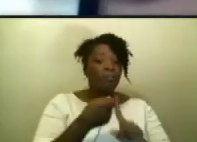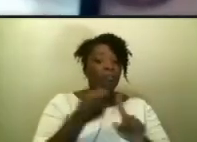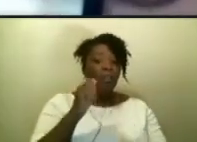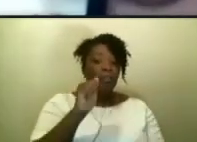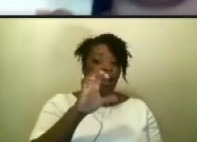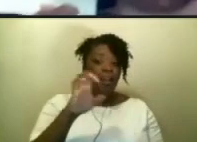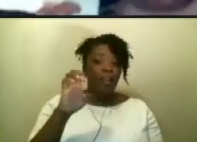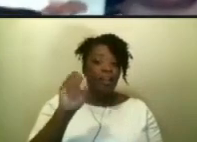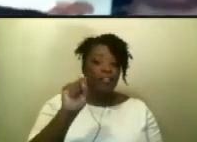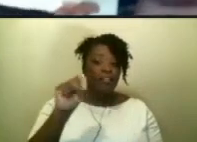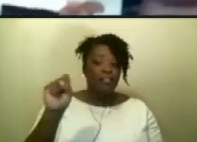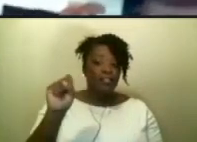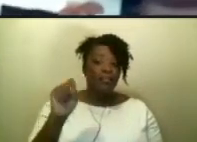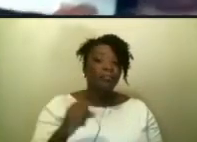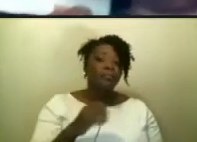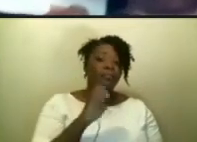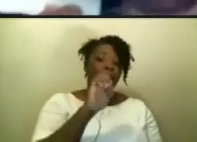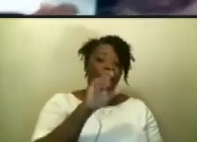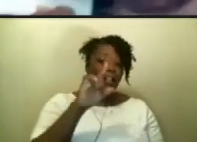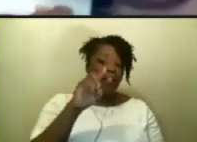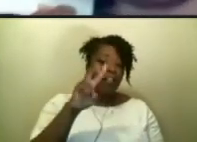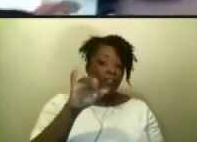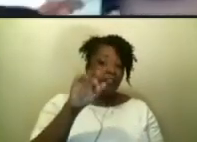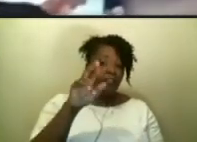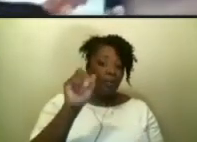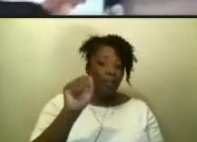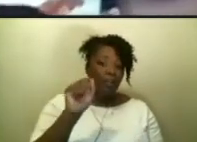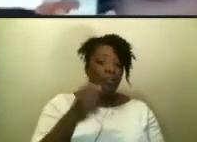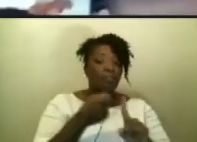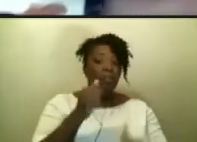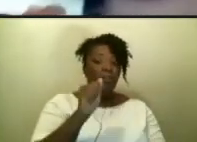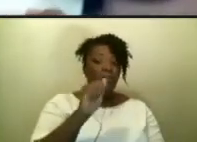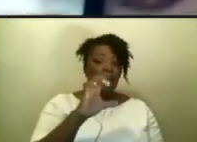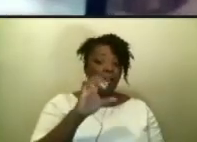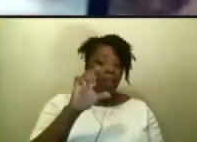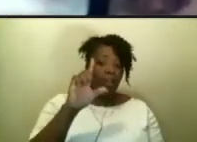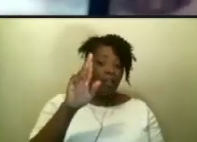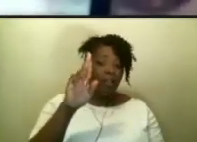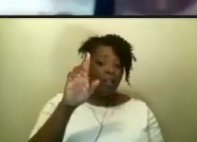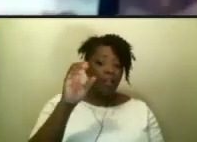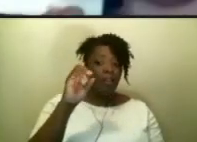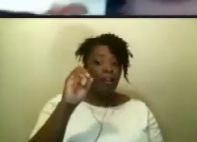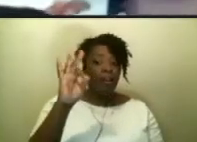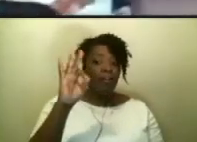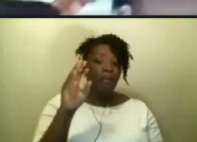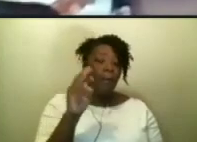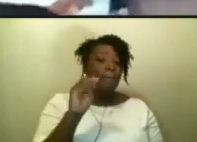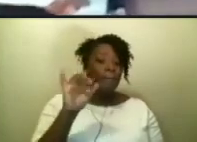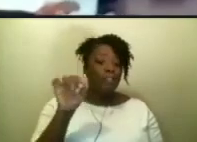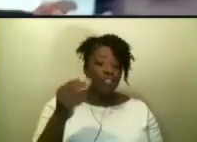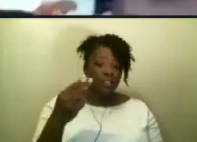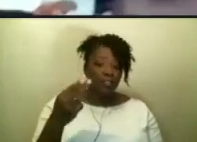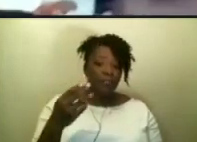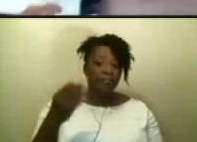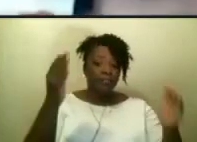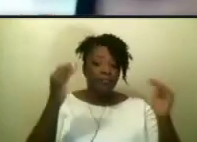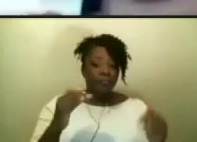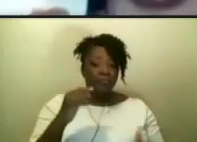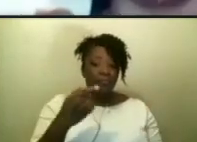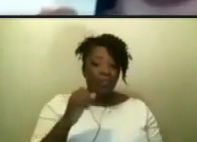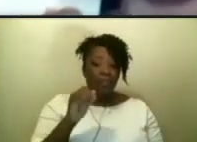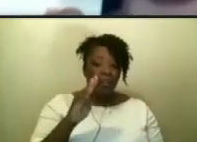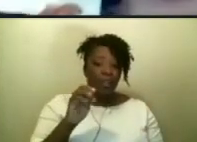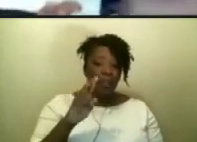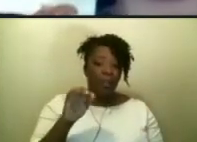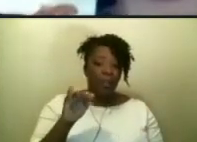Fund, Catalina Rios, SEM Undocumented Fund, Fatima Tayebi from the